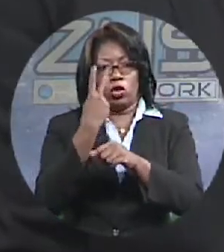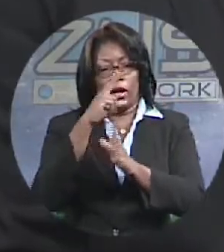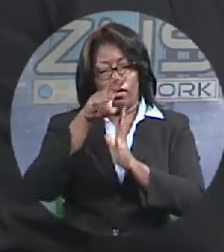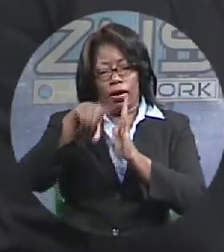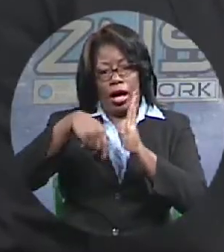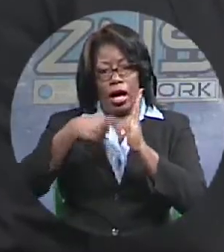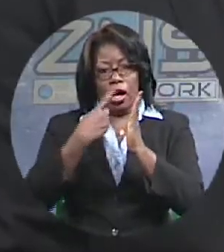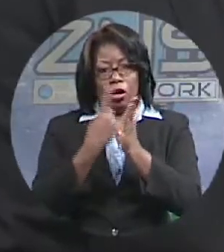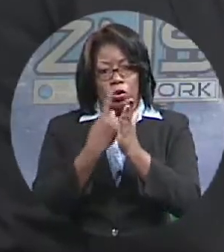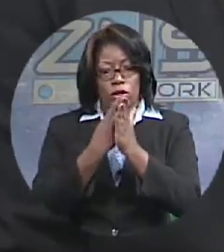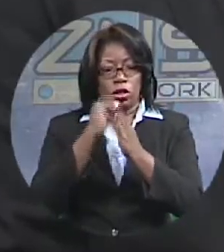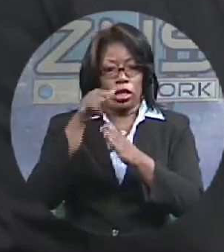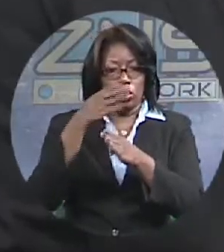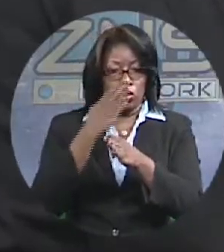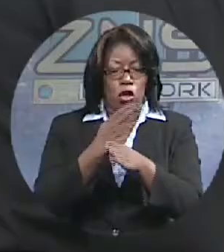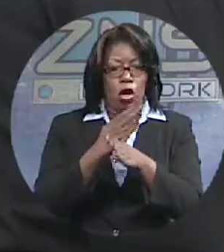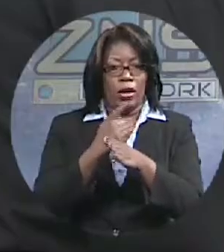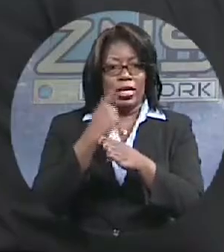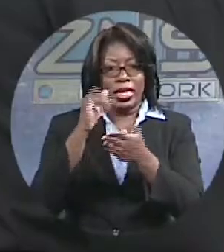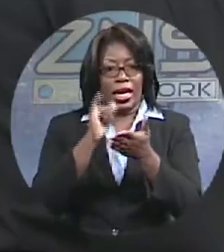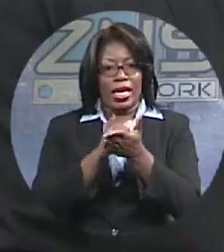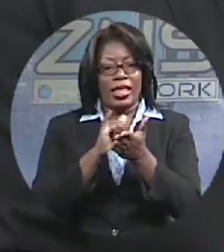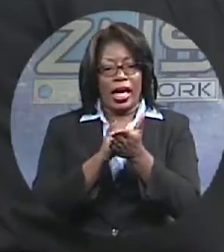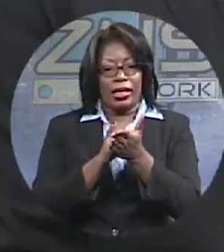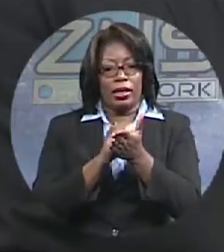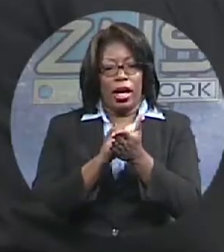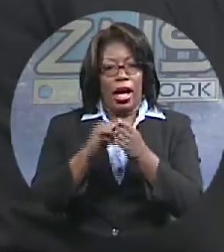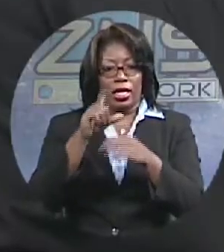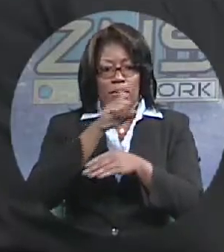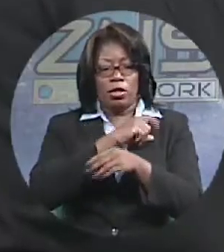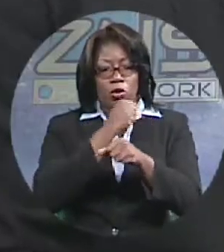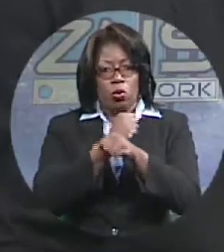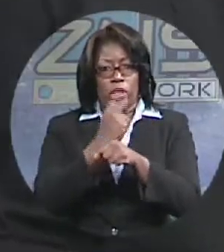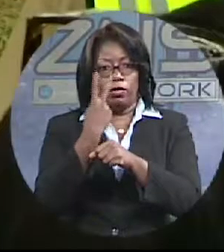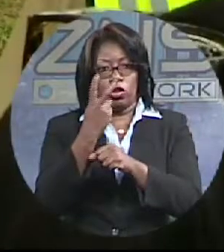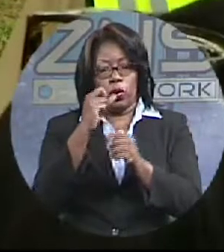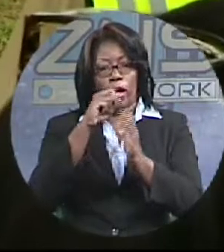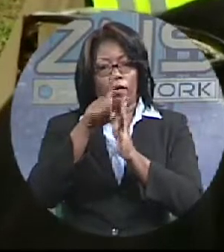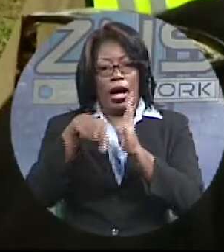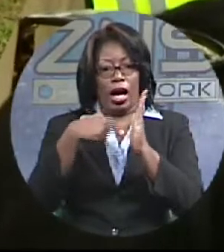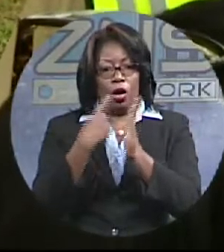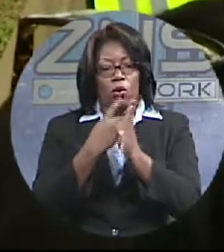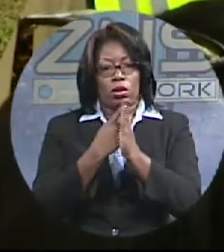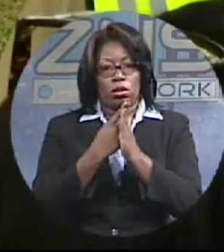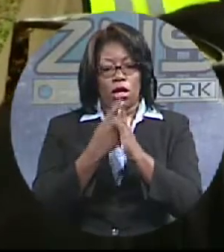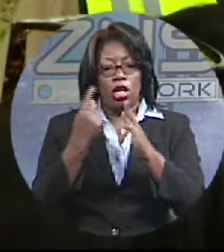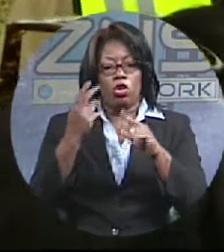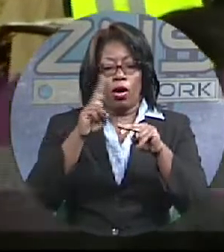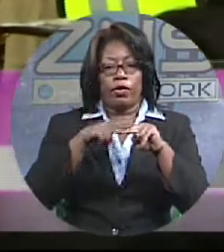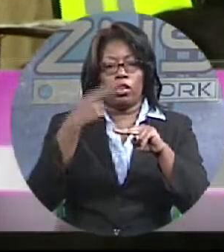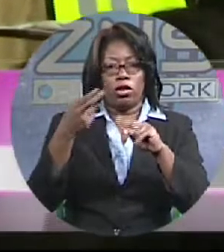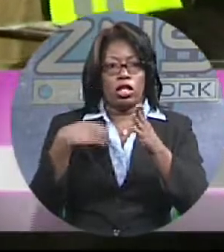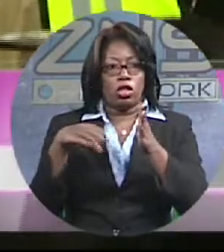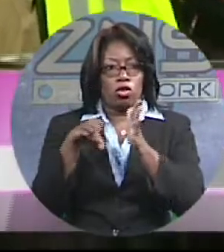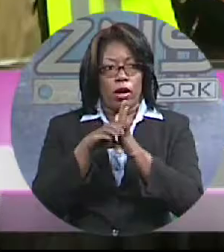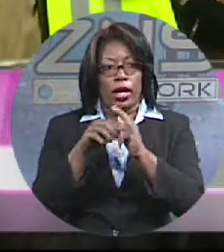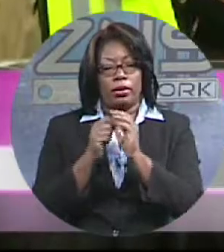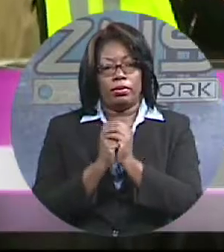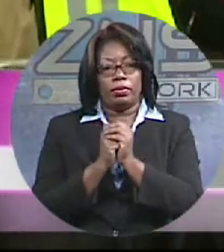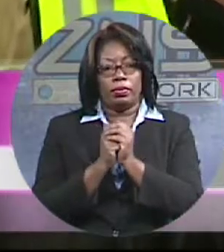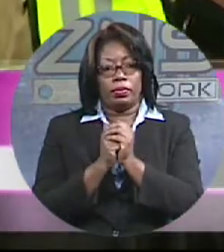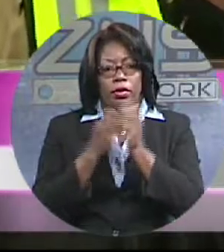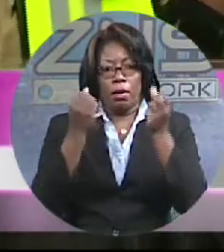Commissioner says since the shifts began, crime has been trending downward. A lot of the crimes on the streets have been